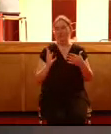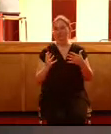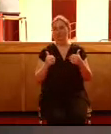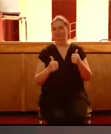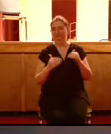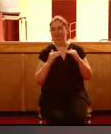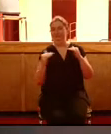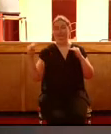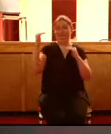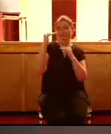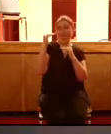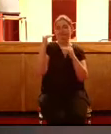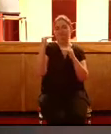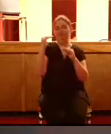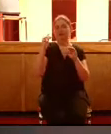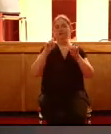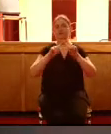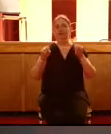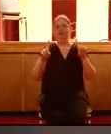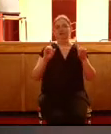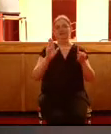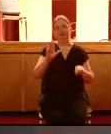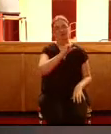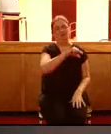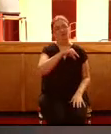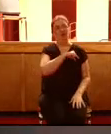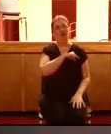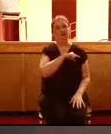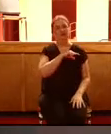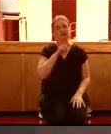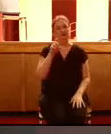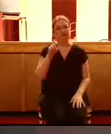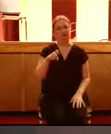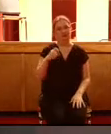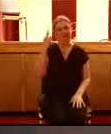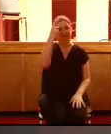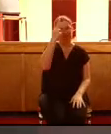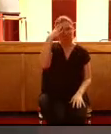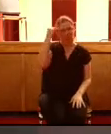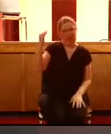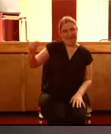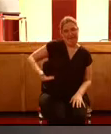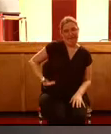But the person's quality should definitely be what they're hired on.